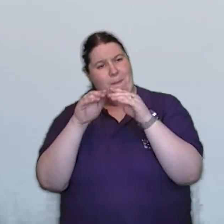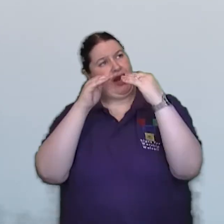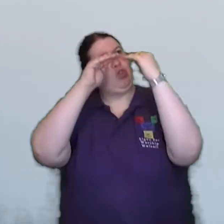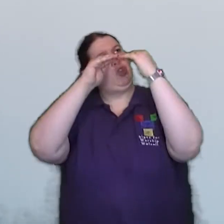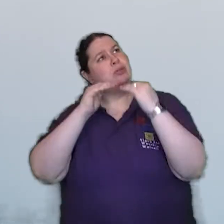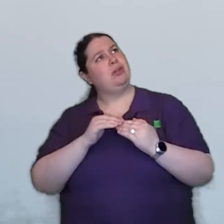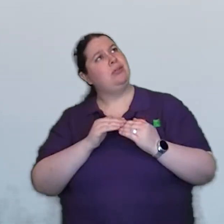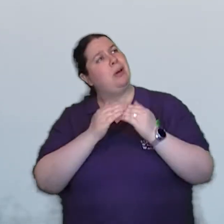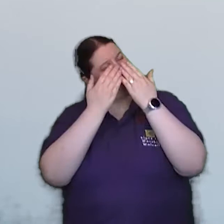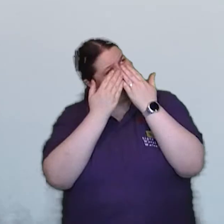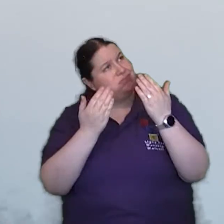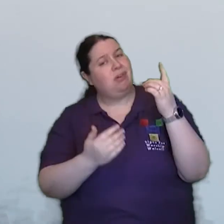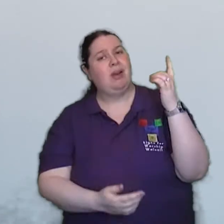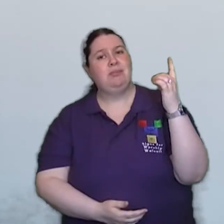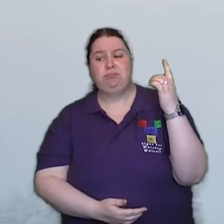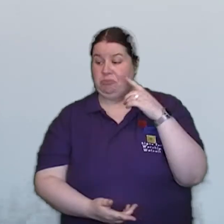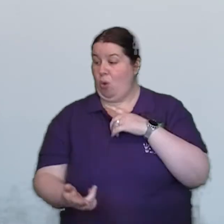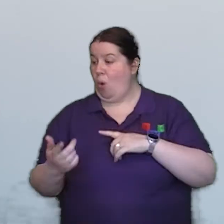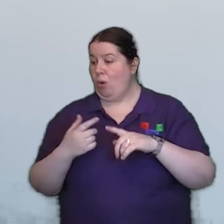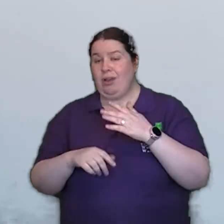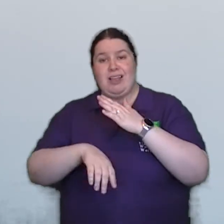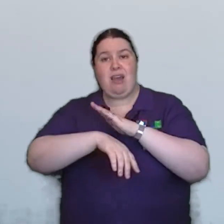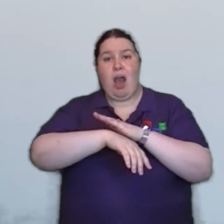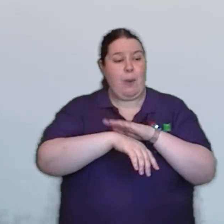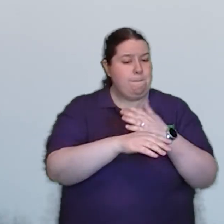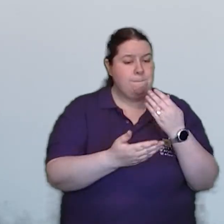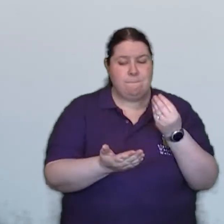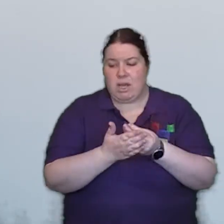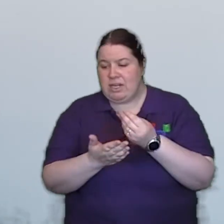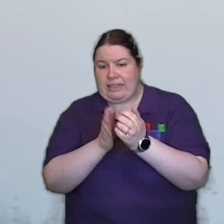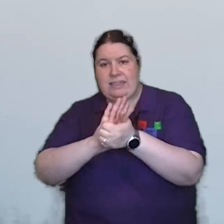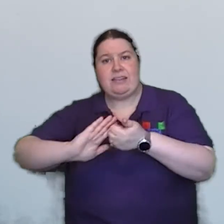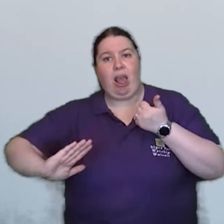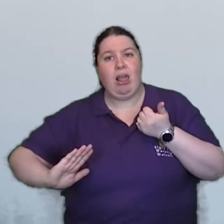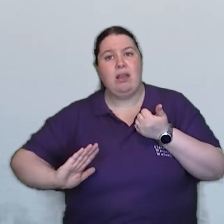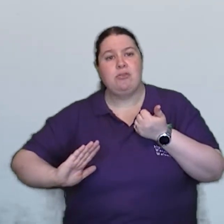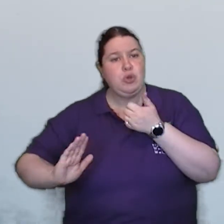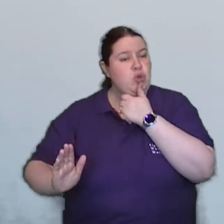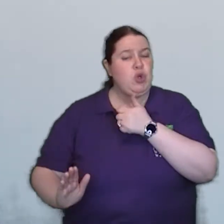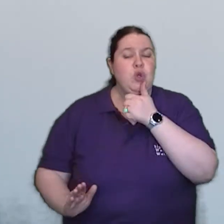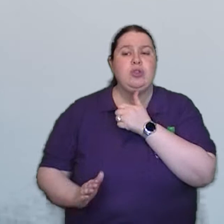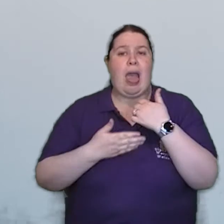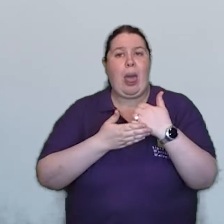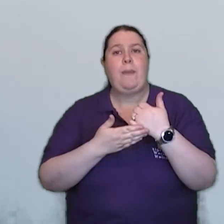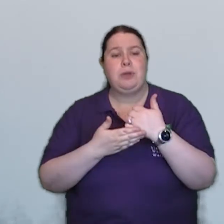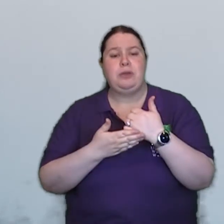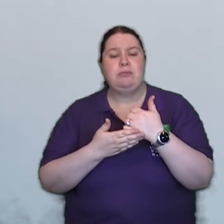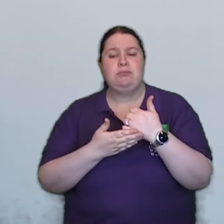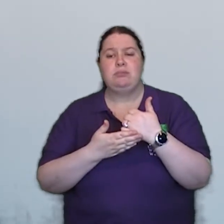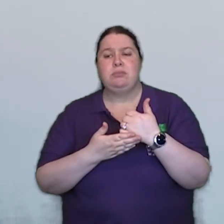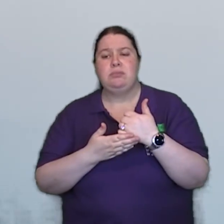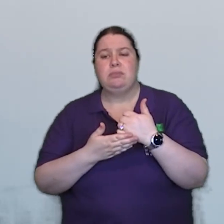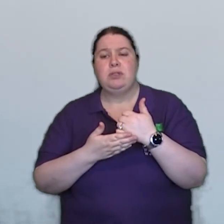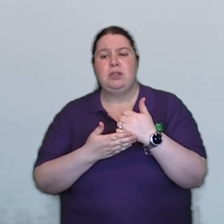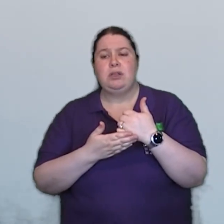God. We all make sacrifices of our time, our money and skills, and some portion of these